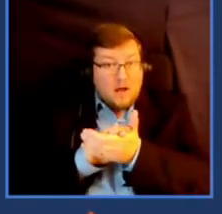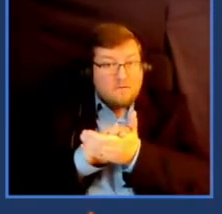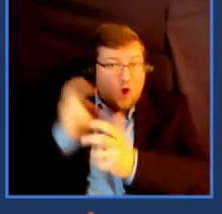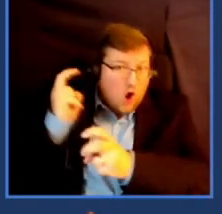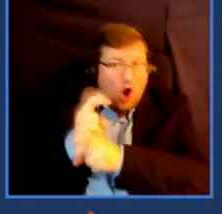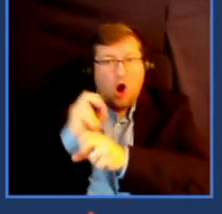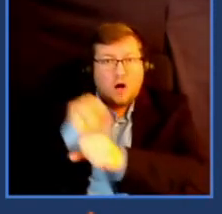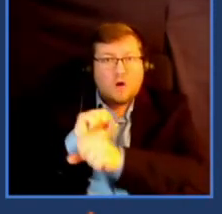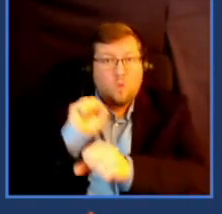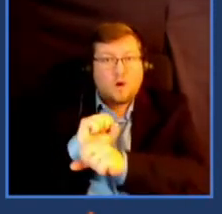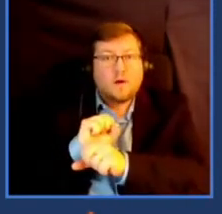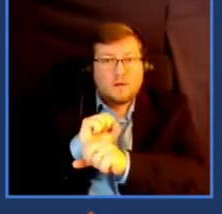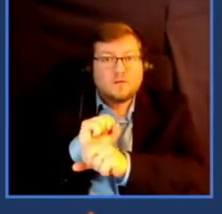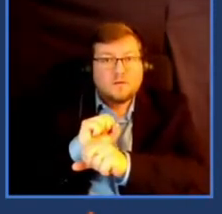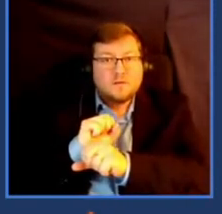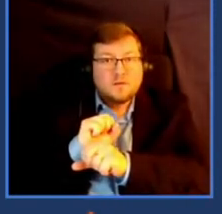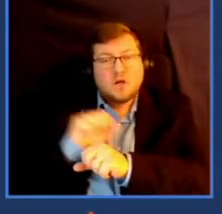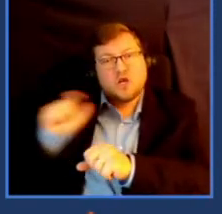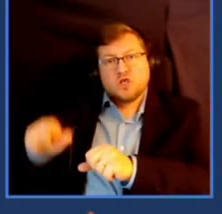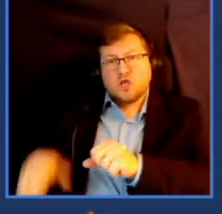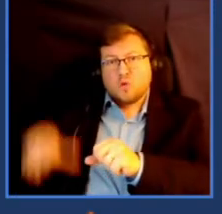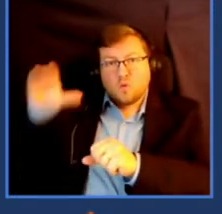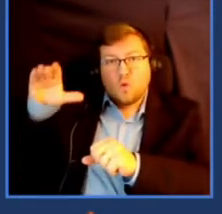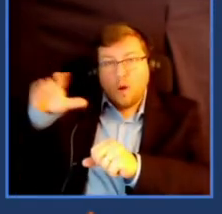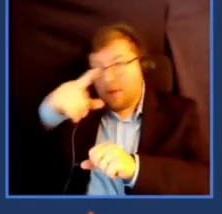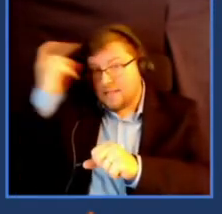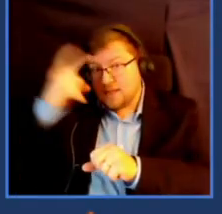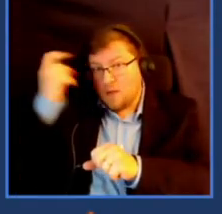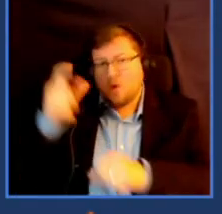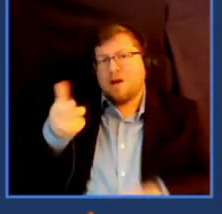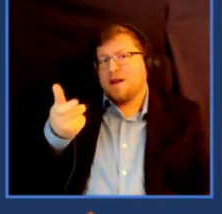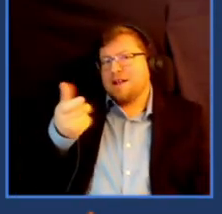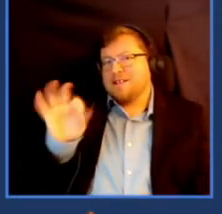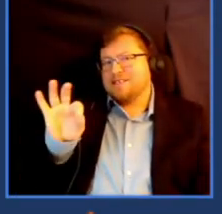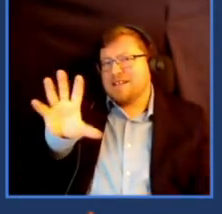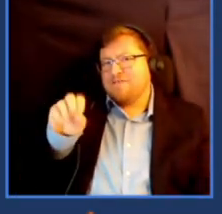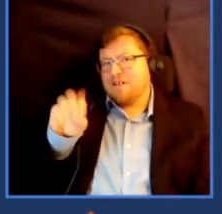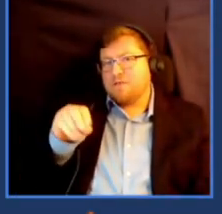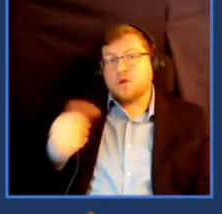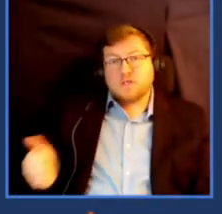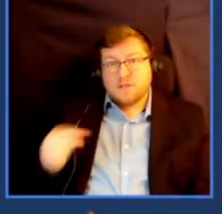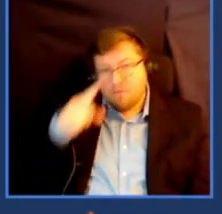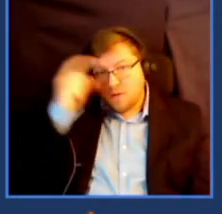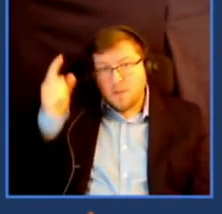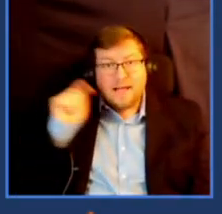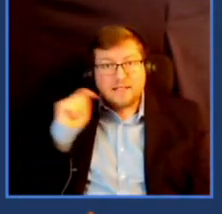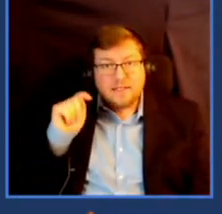She grew up in the summers in the 1950s, a black teenager picking somebody else's cotton,